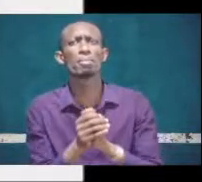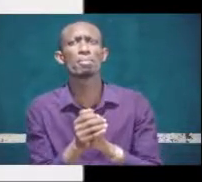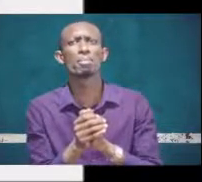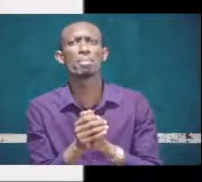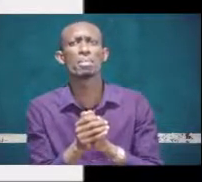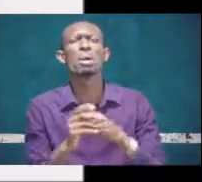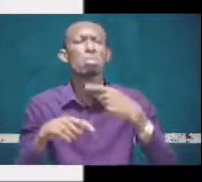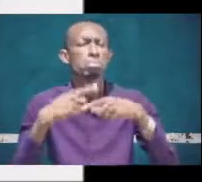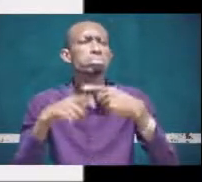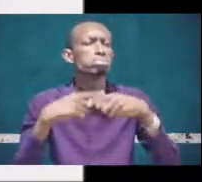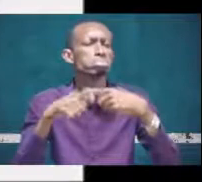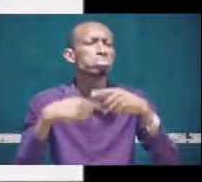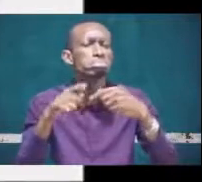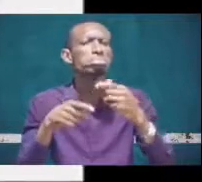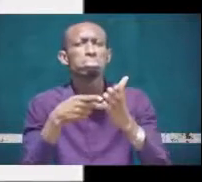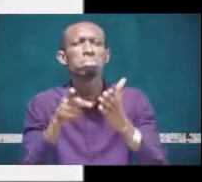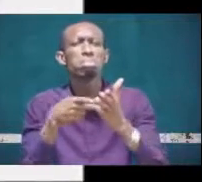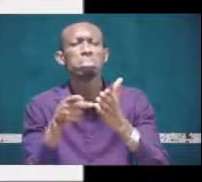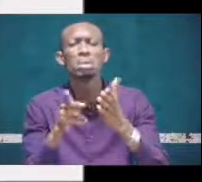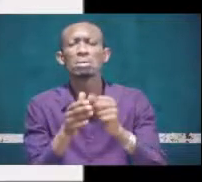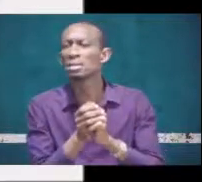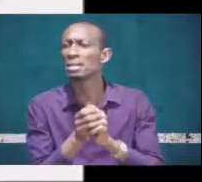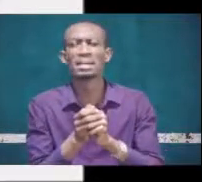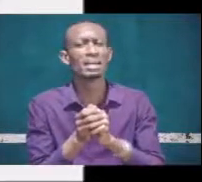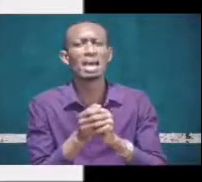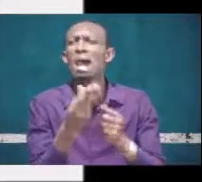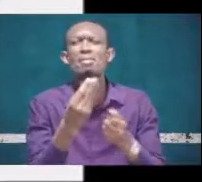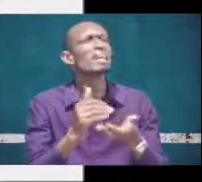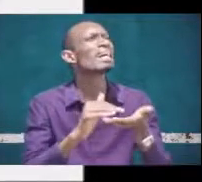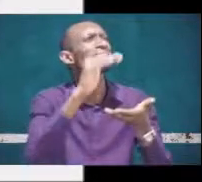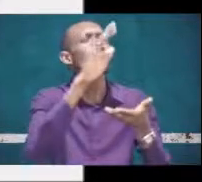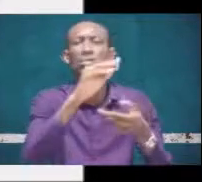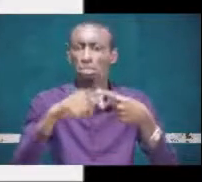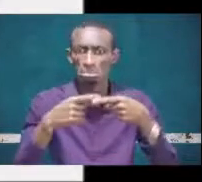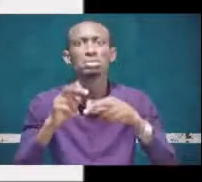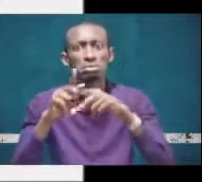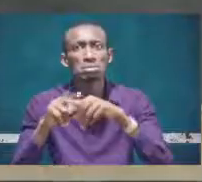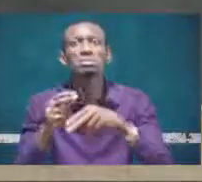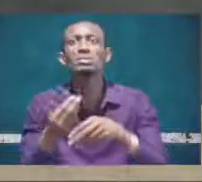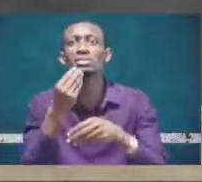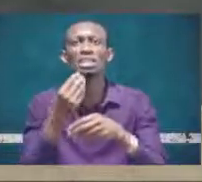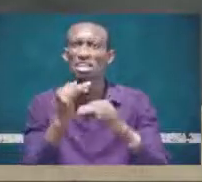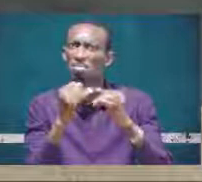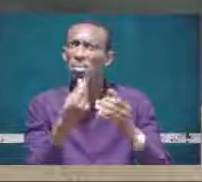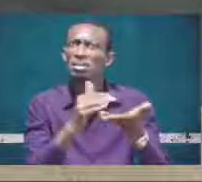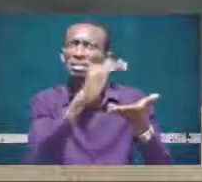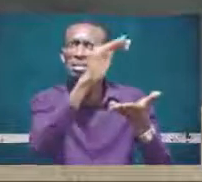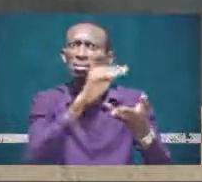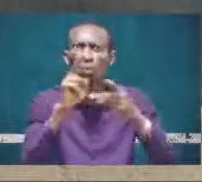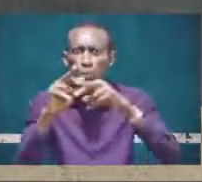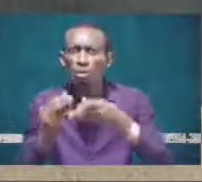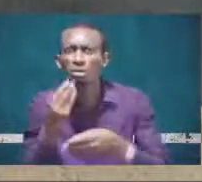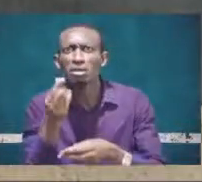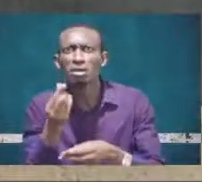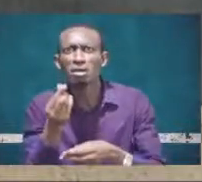same quantity of salt at whatever price. Even if price reduces for salt, you will not increase quantity consumed. If